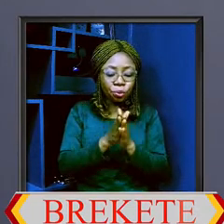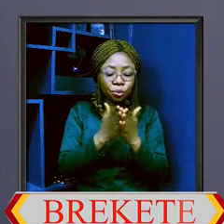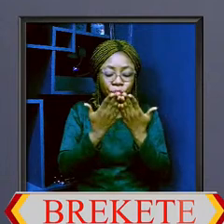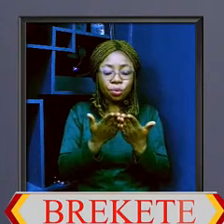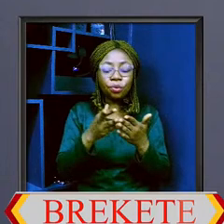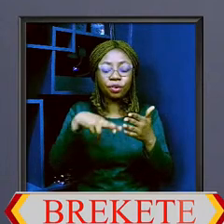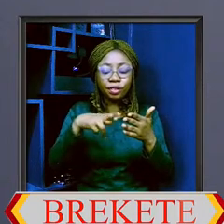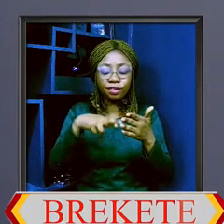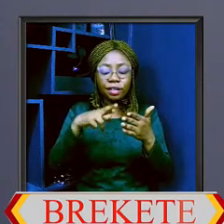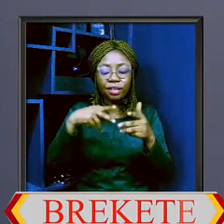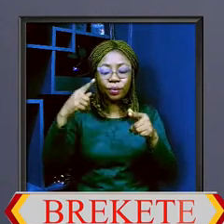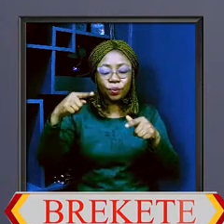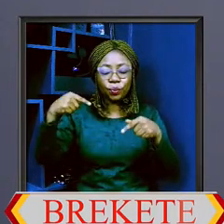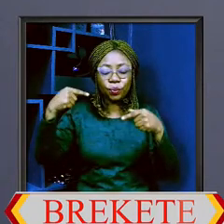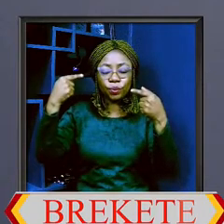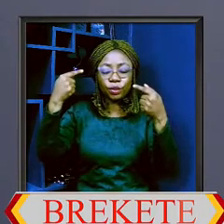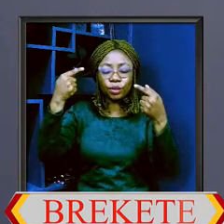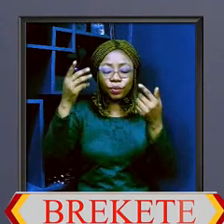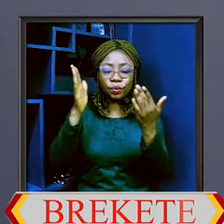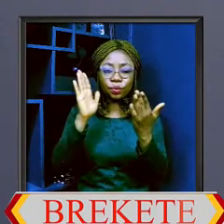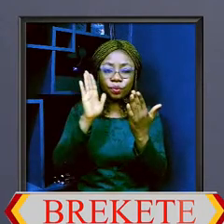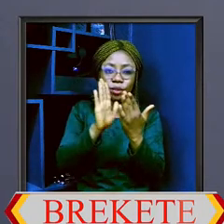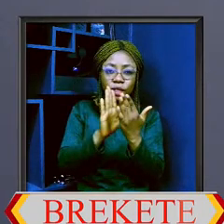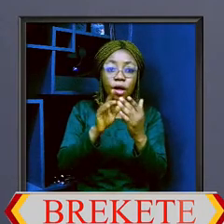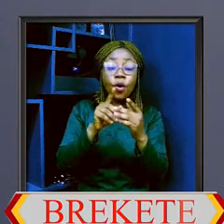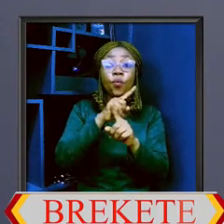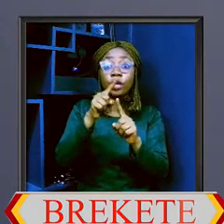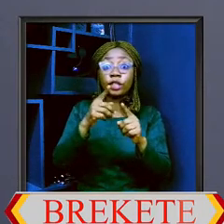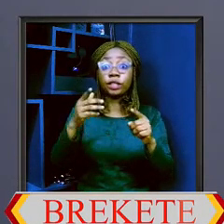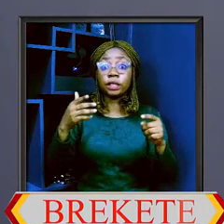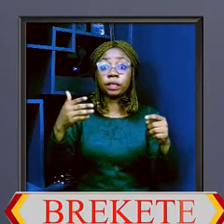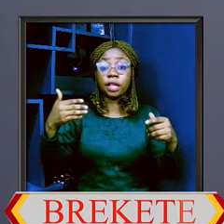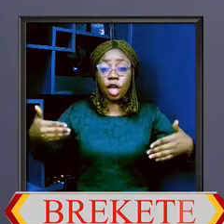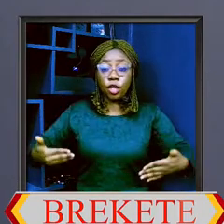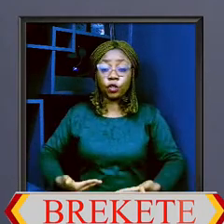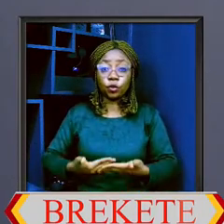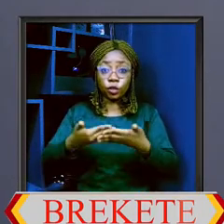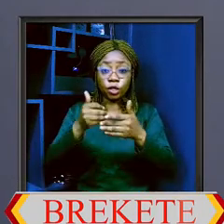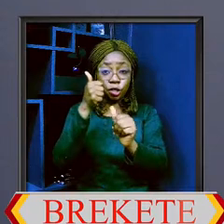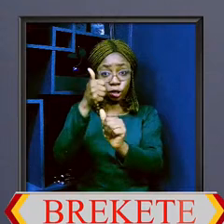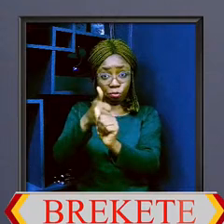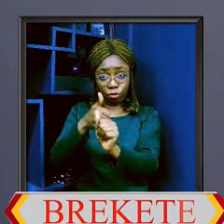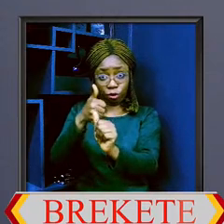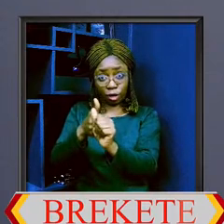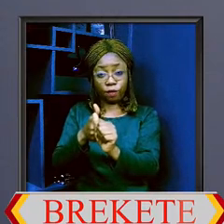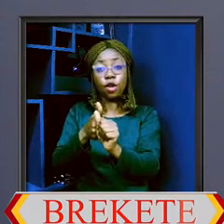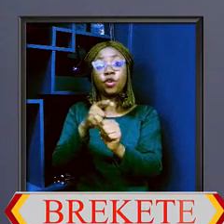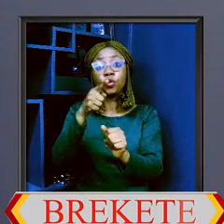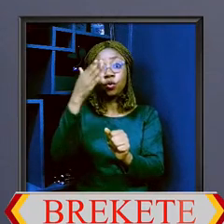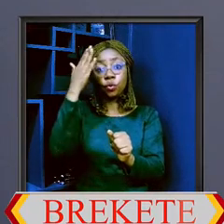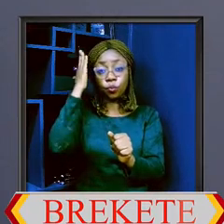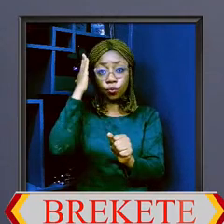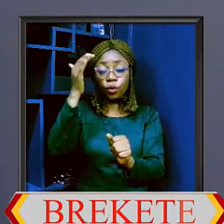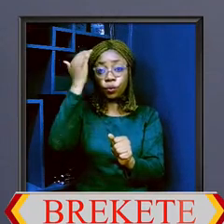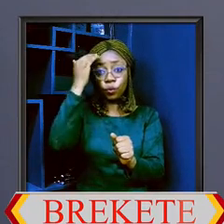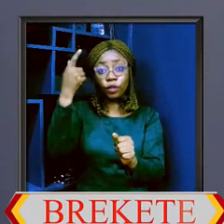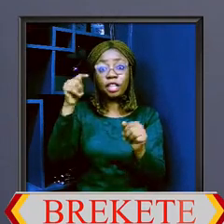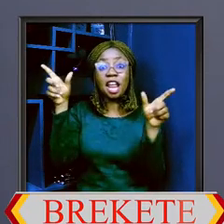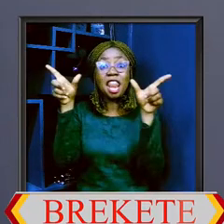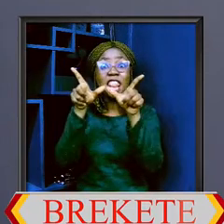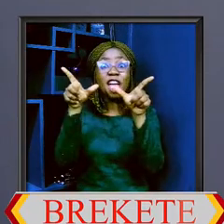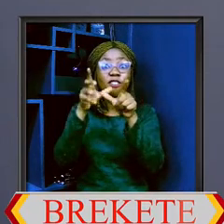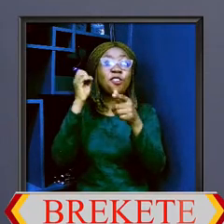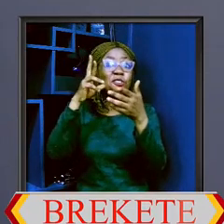he reach when he introduce himself or they introduce know the level of read when he